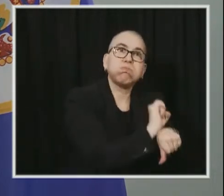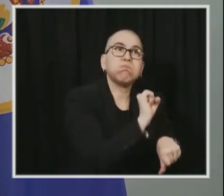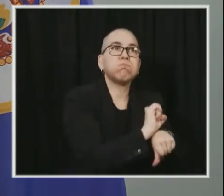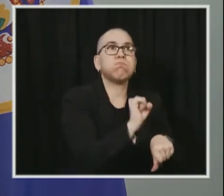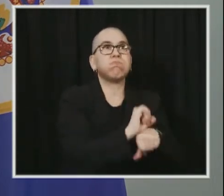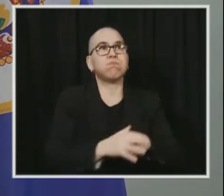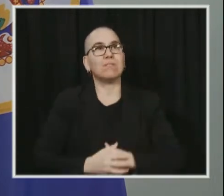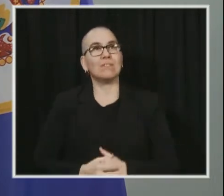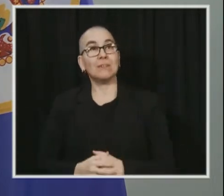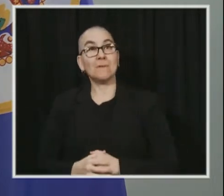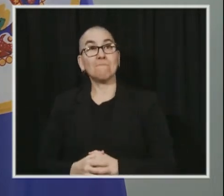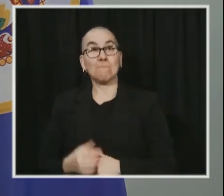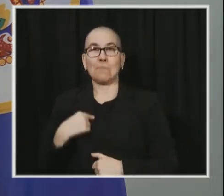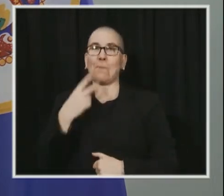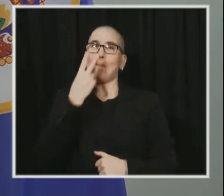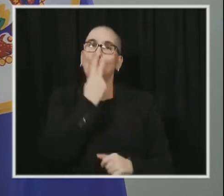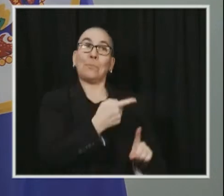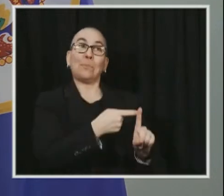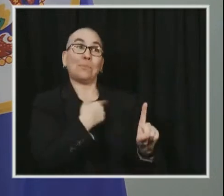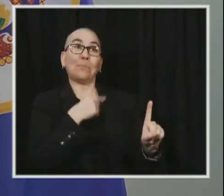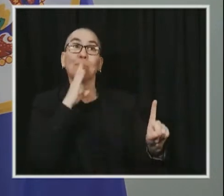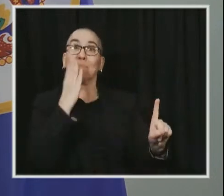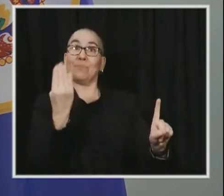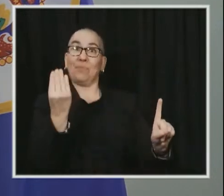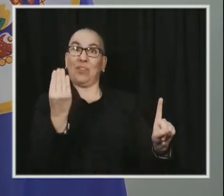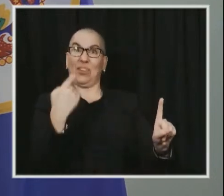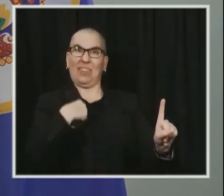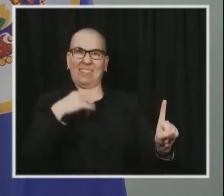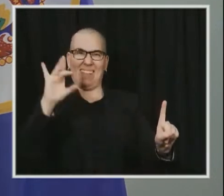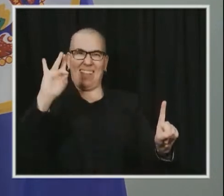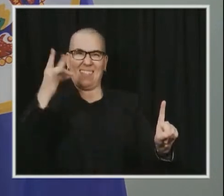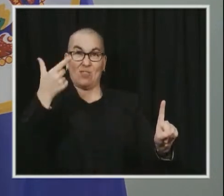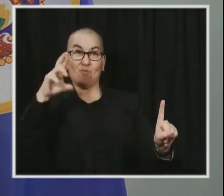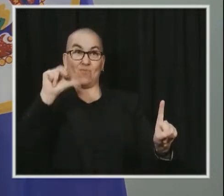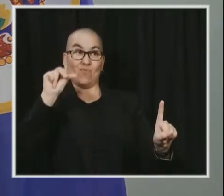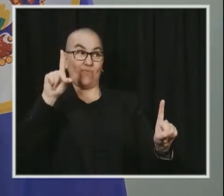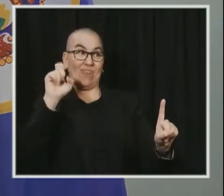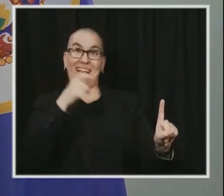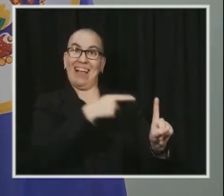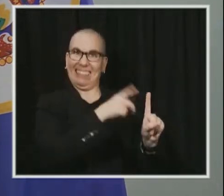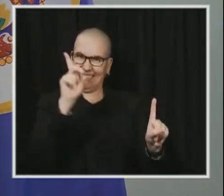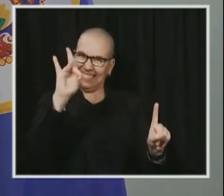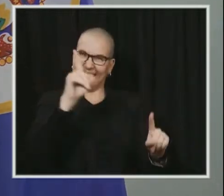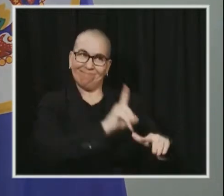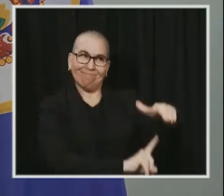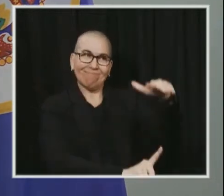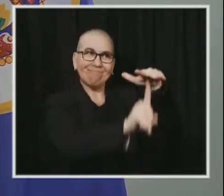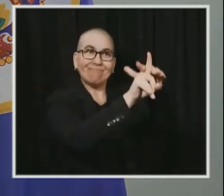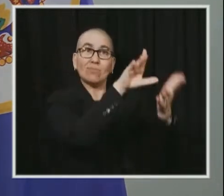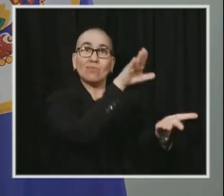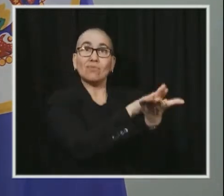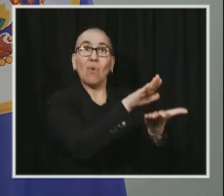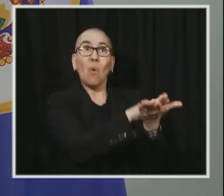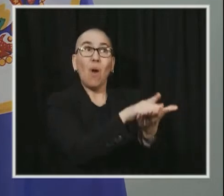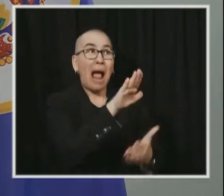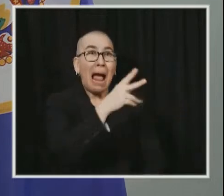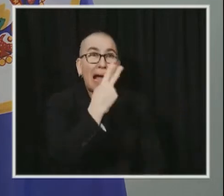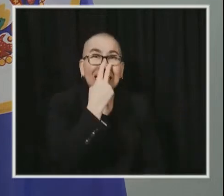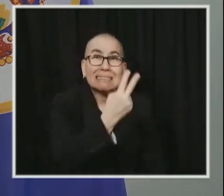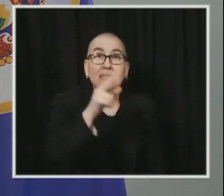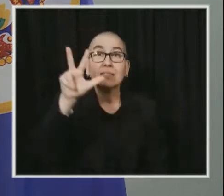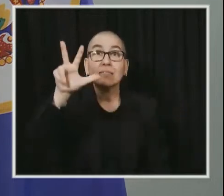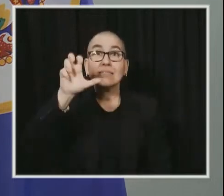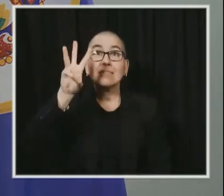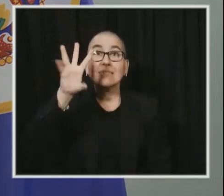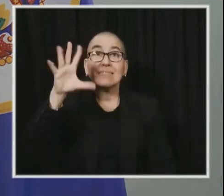eighth grader get to go back to his school and see his friends that he's not been with for 365 days. It has changed